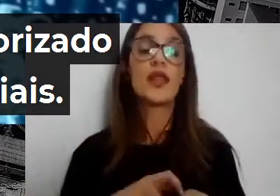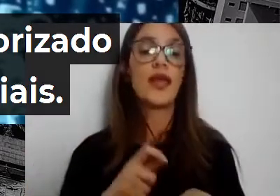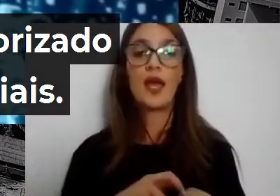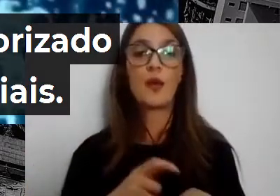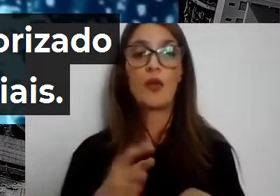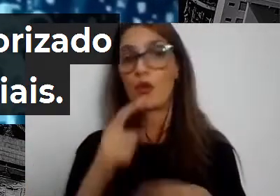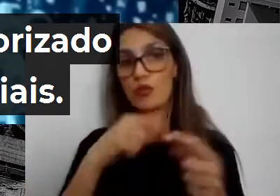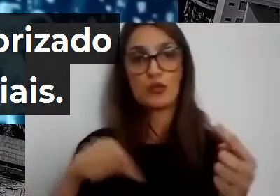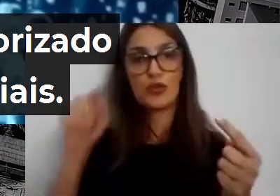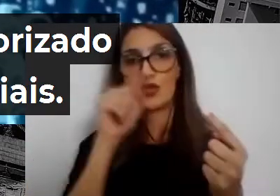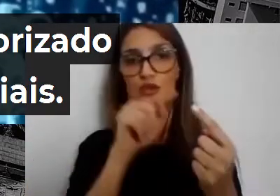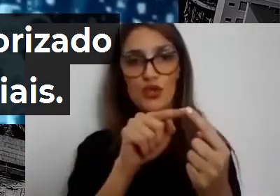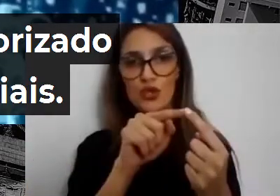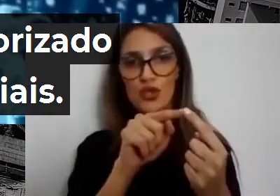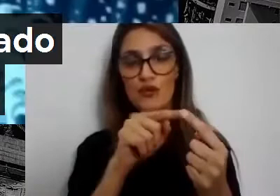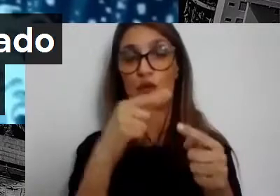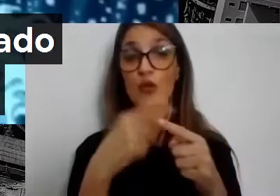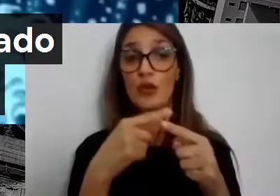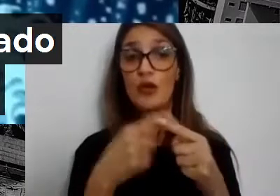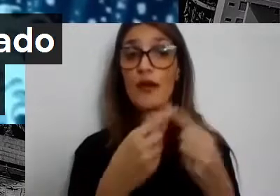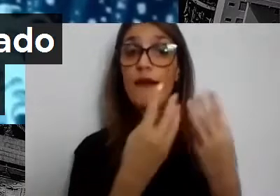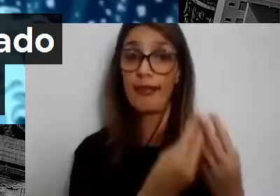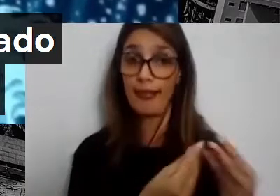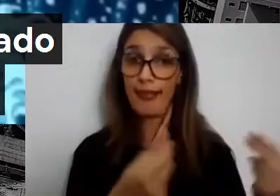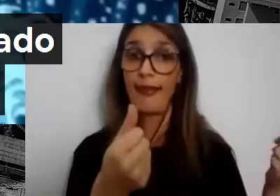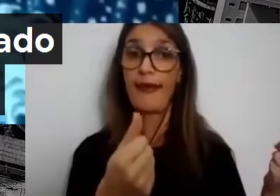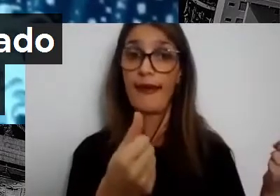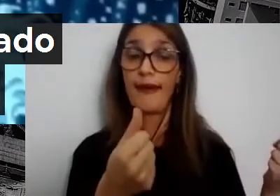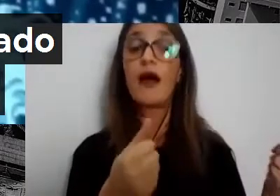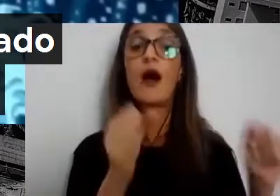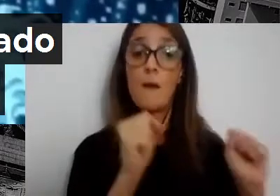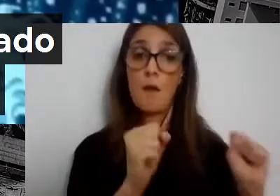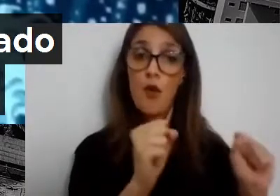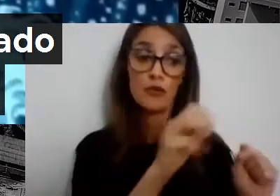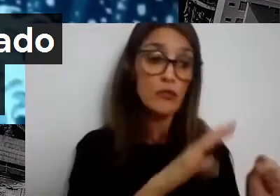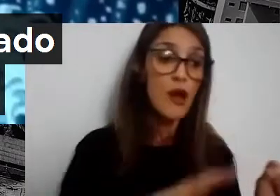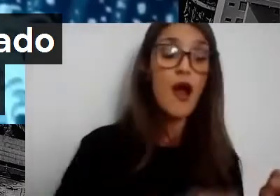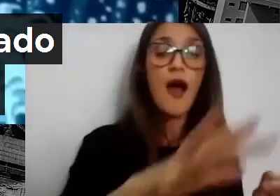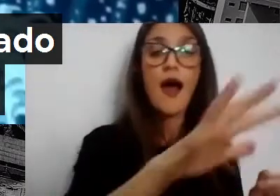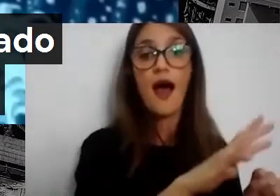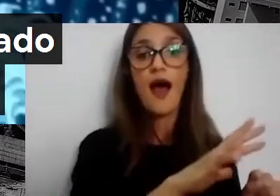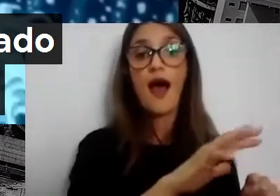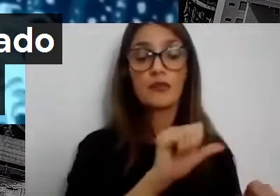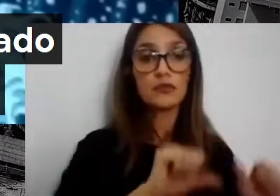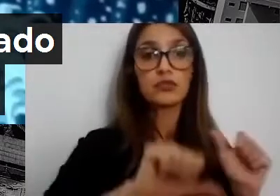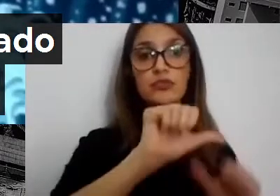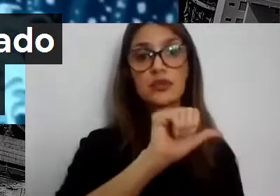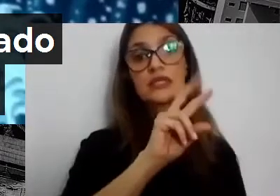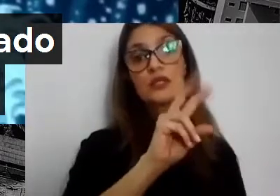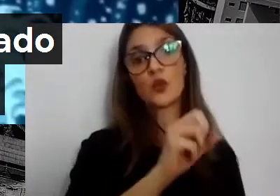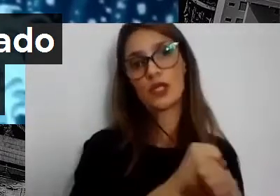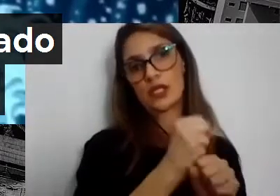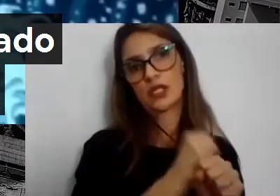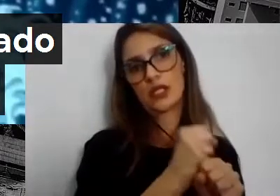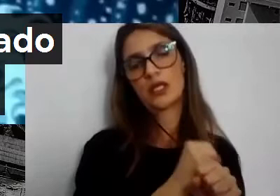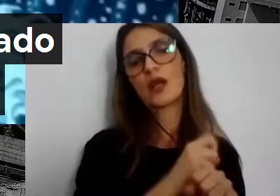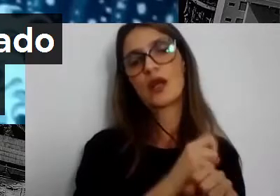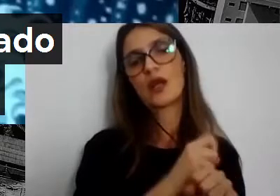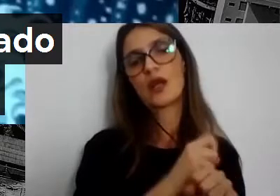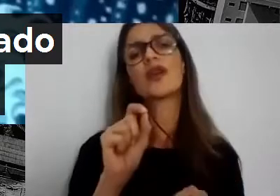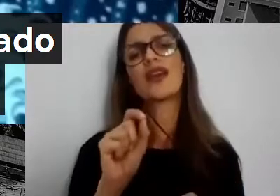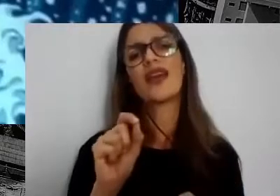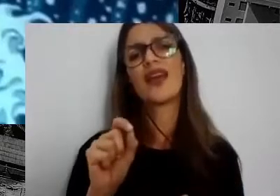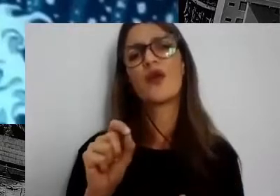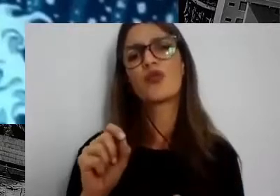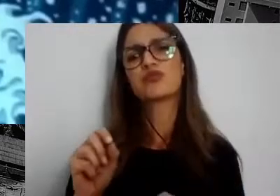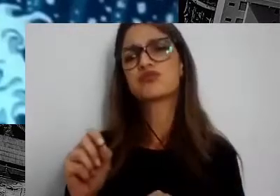than a stormwater culvert. That's the time issue. And then the trickiest one is about scale. So, many of the companies